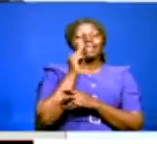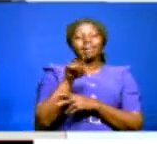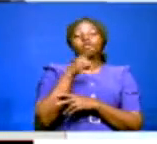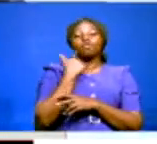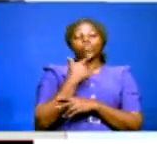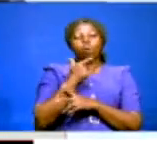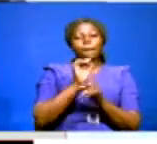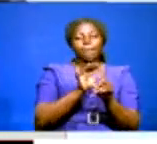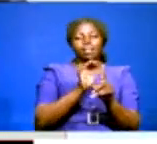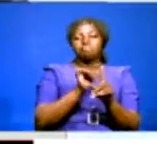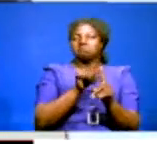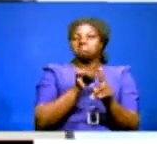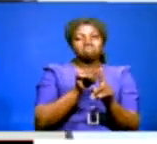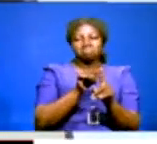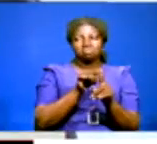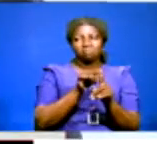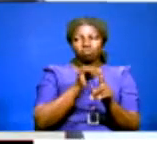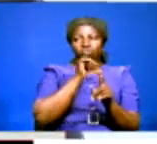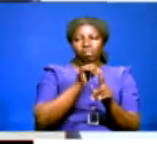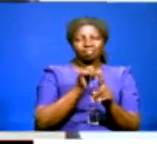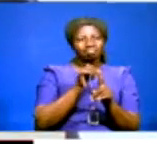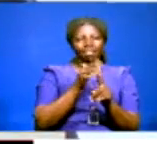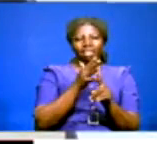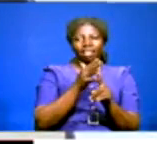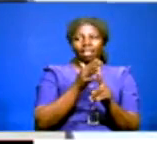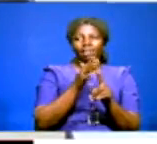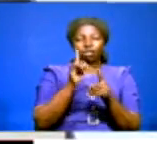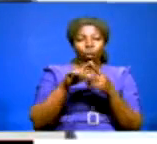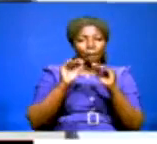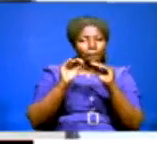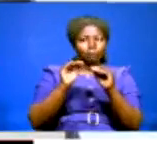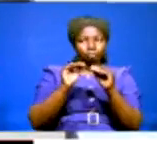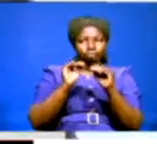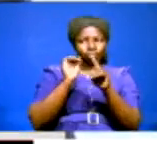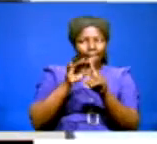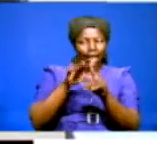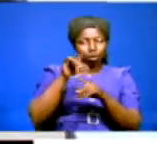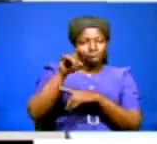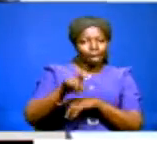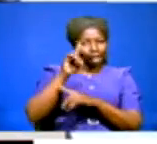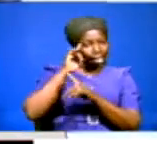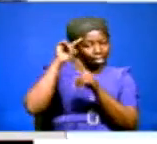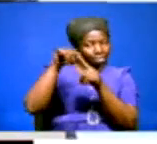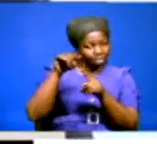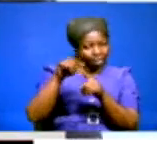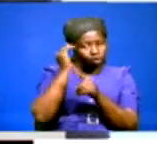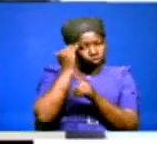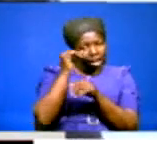convenient. In fact, to mentor, you have to be so deliberate about setting aside time,